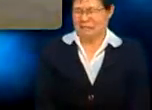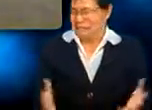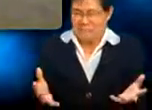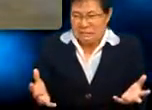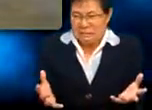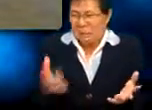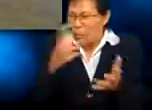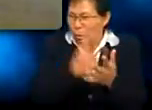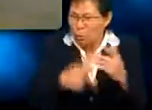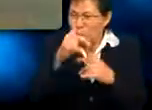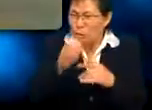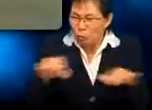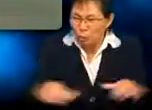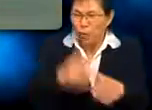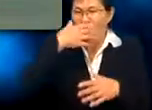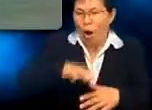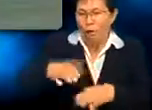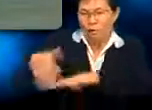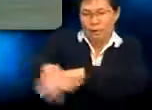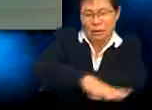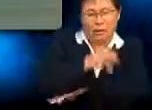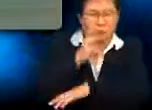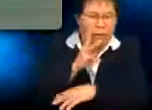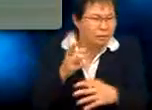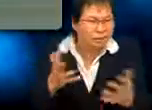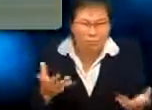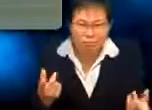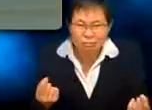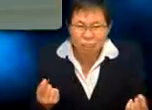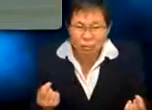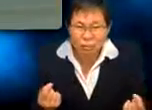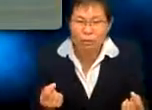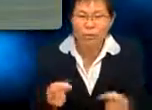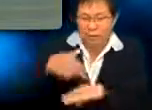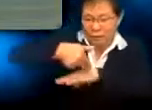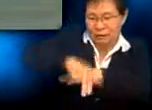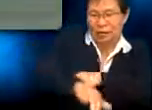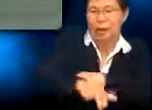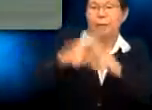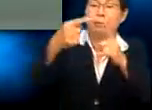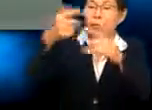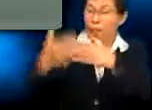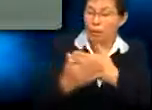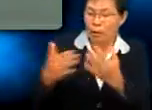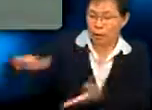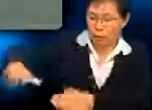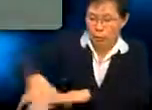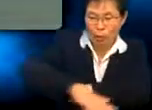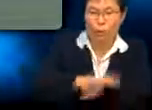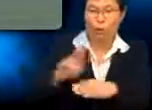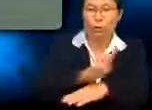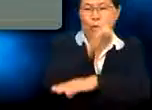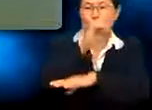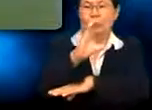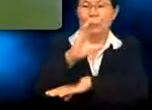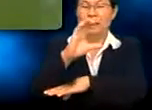Geez, so what do they do with the hot seawater? They send it back to the sea using canals